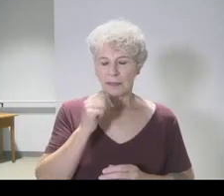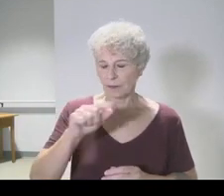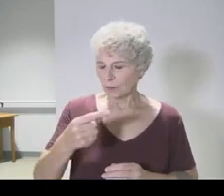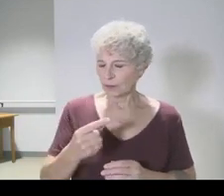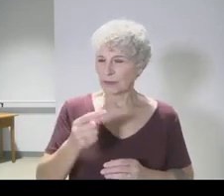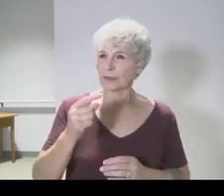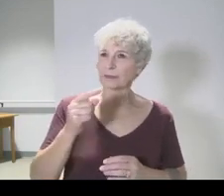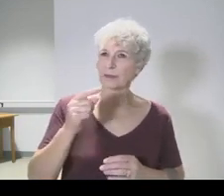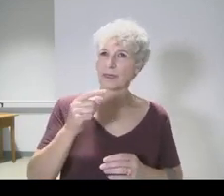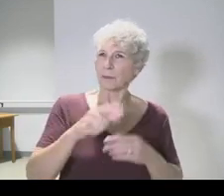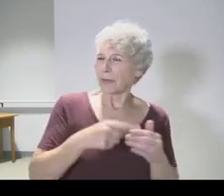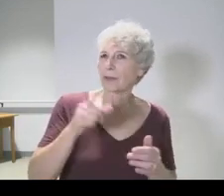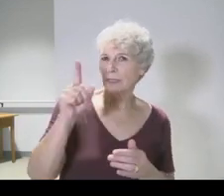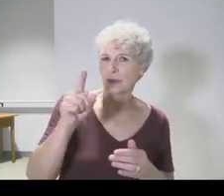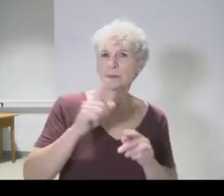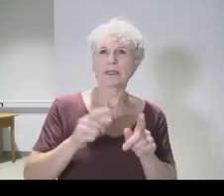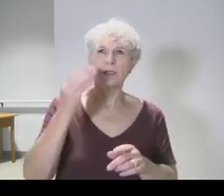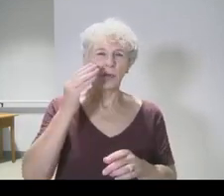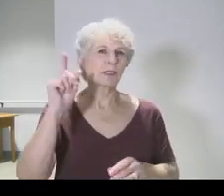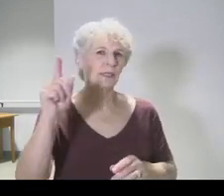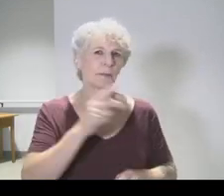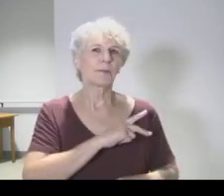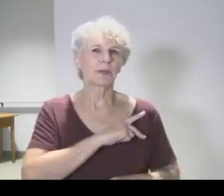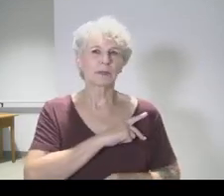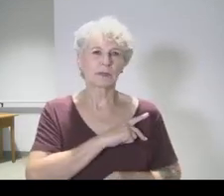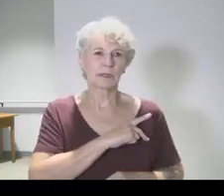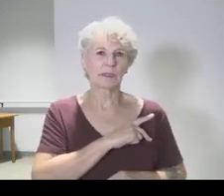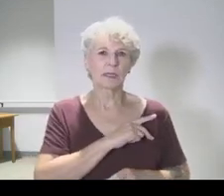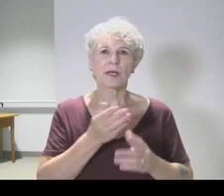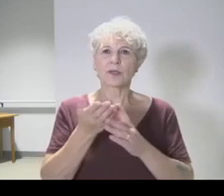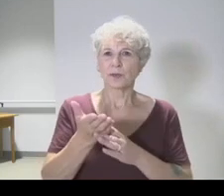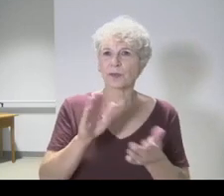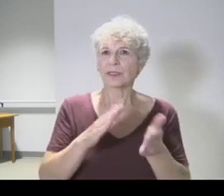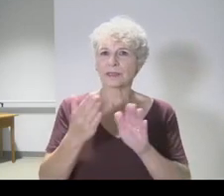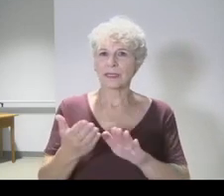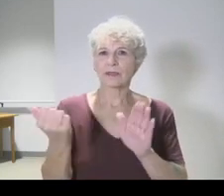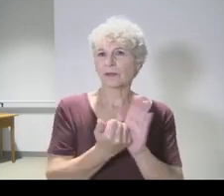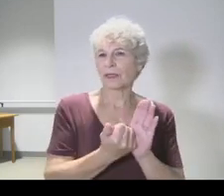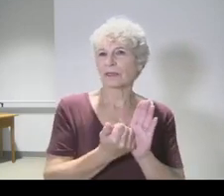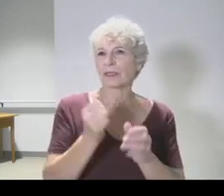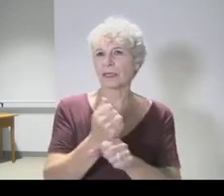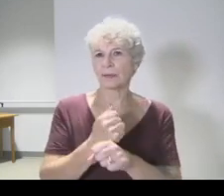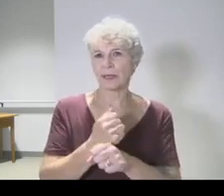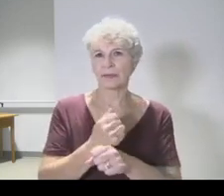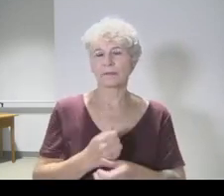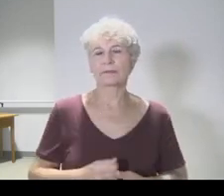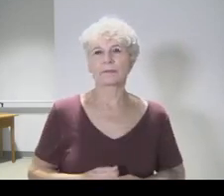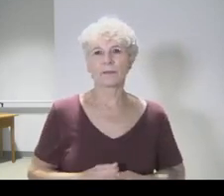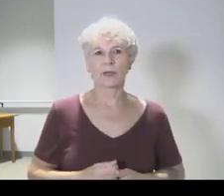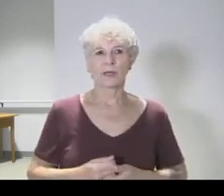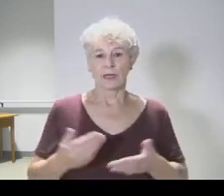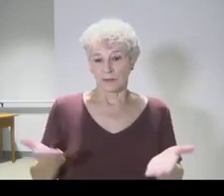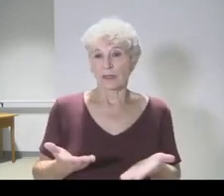him, but knowing him personally through the sacrifice that he made for us. This then lays the